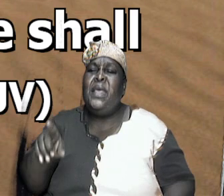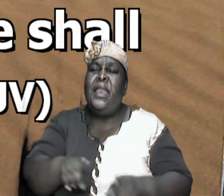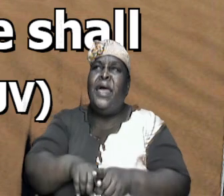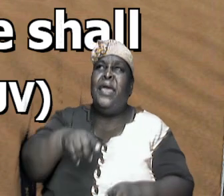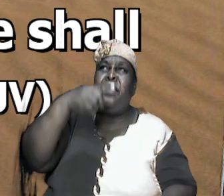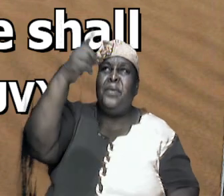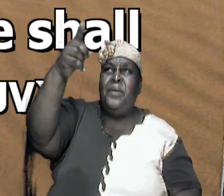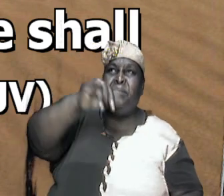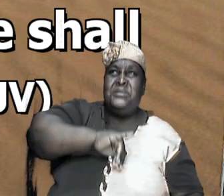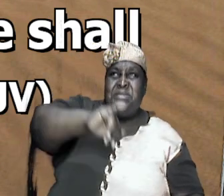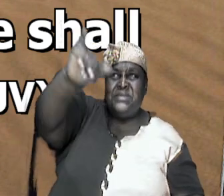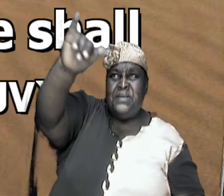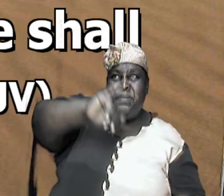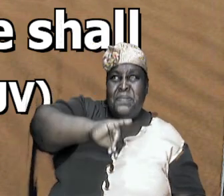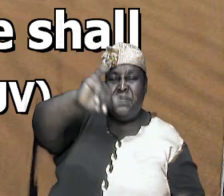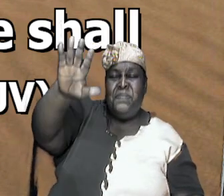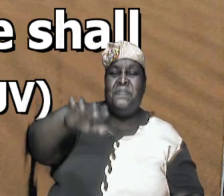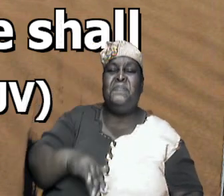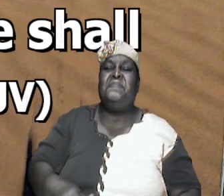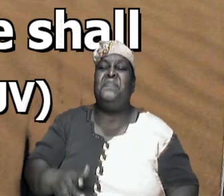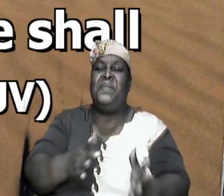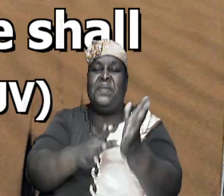like him.